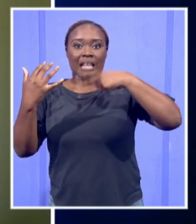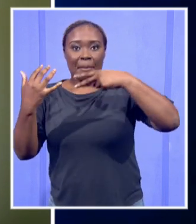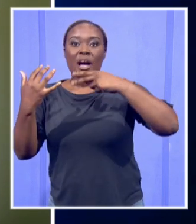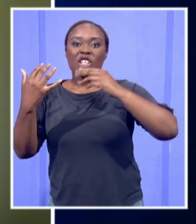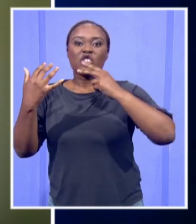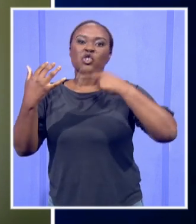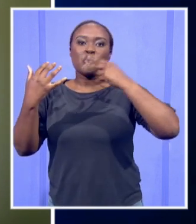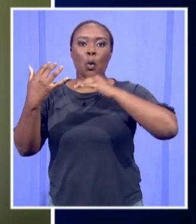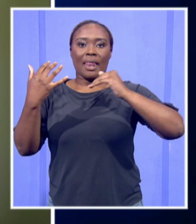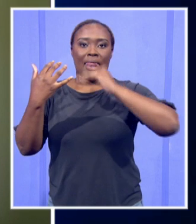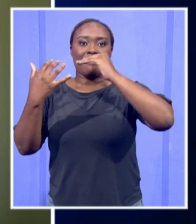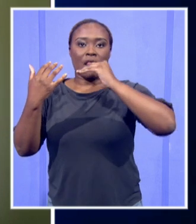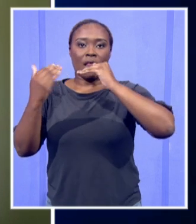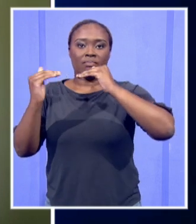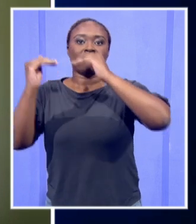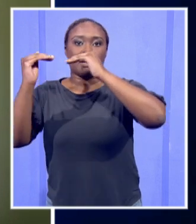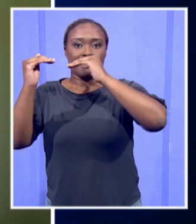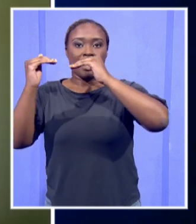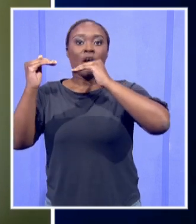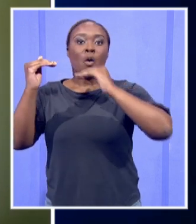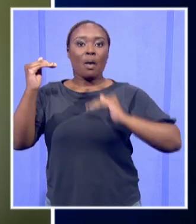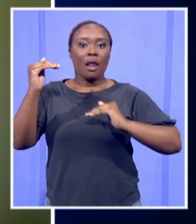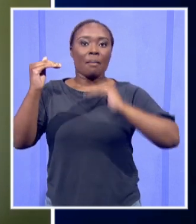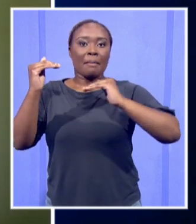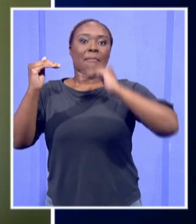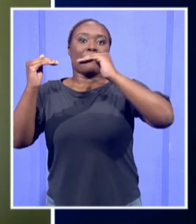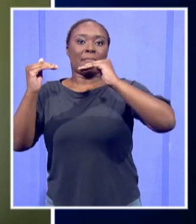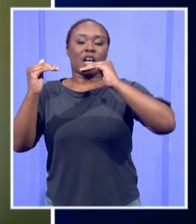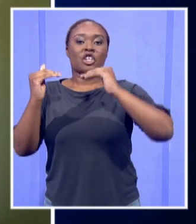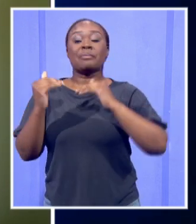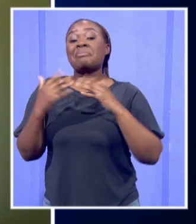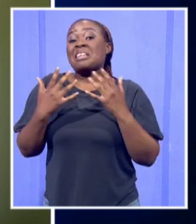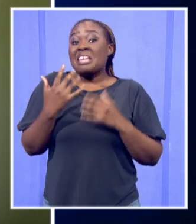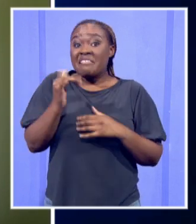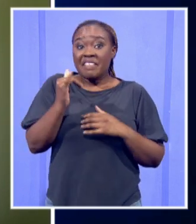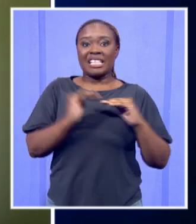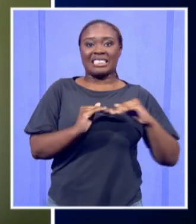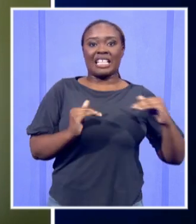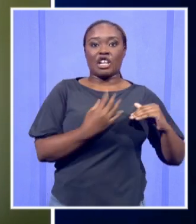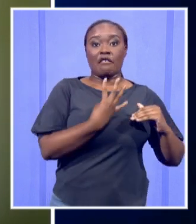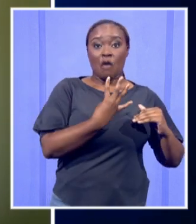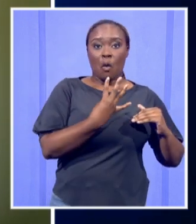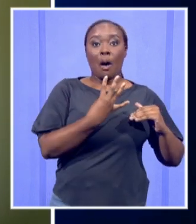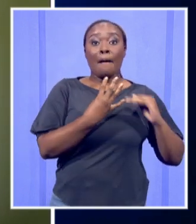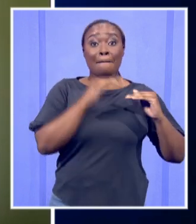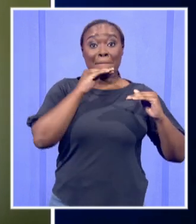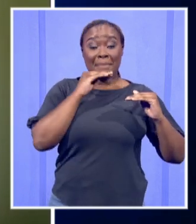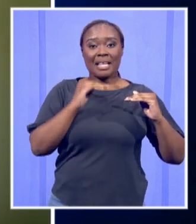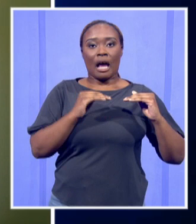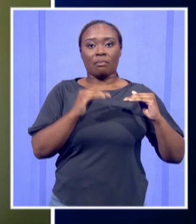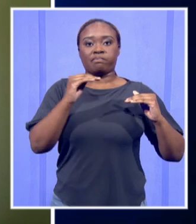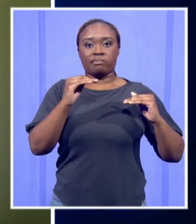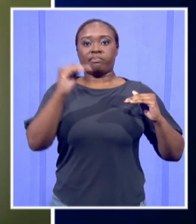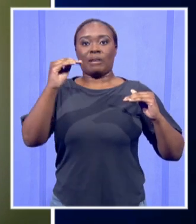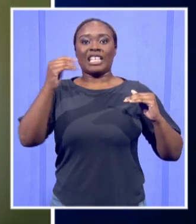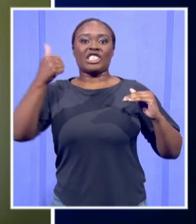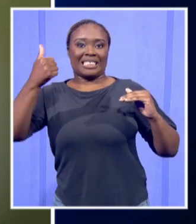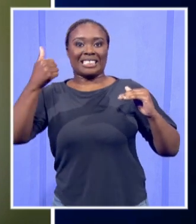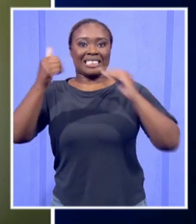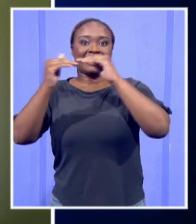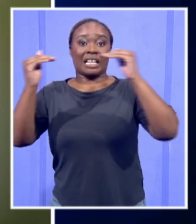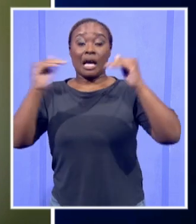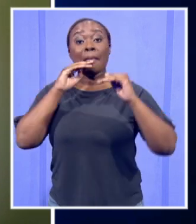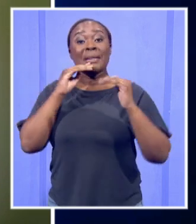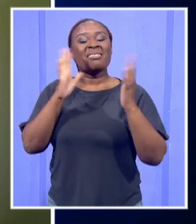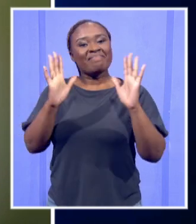stage 5 load shedding. So if we were in stage 4, it could be stage 6. So the bottom line is the situation is